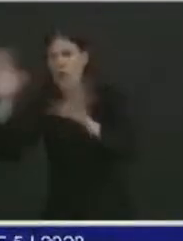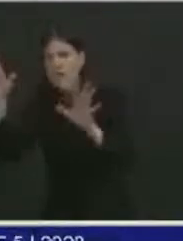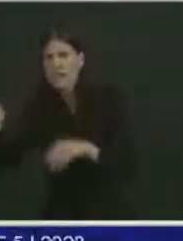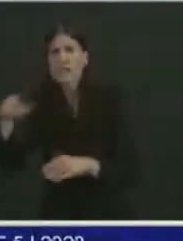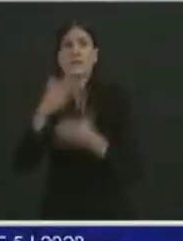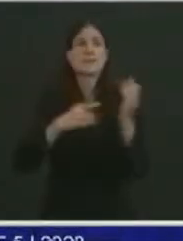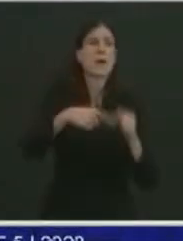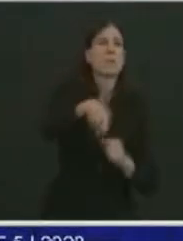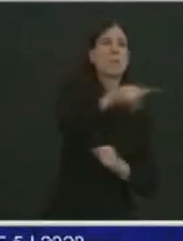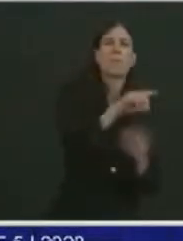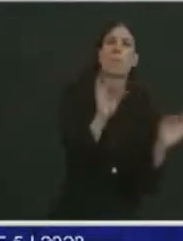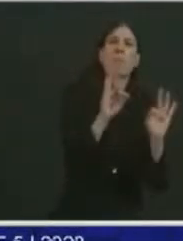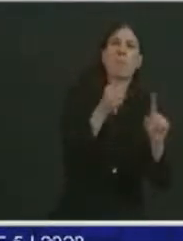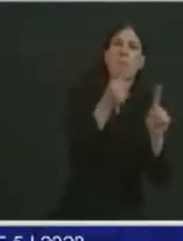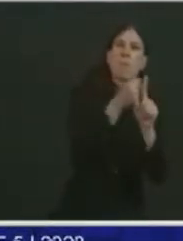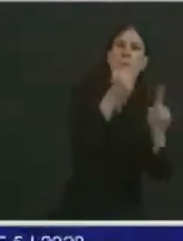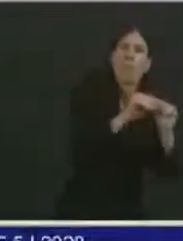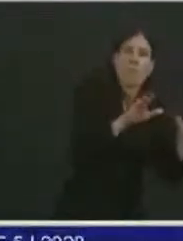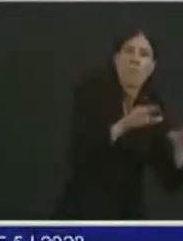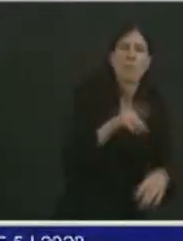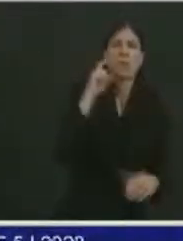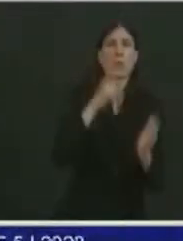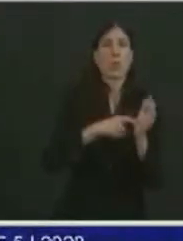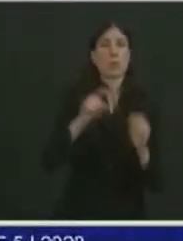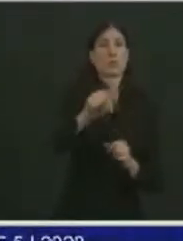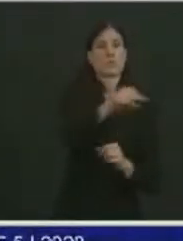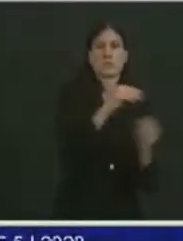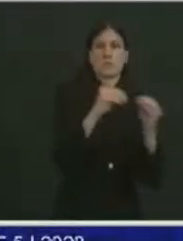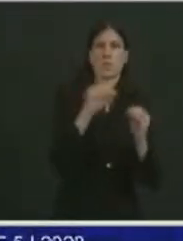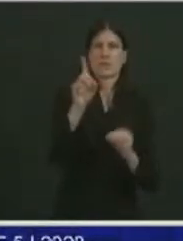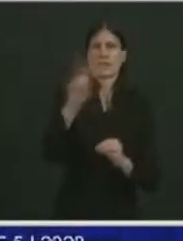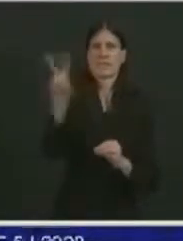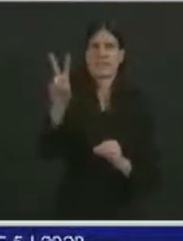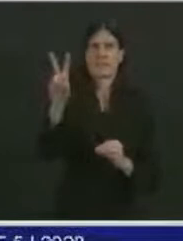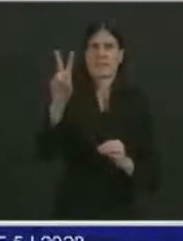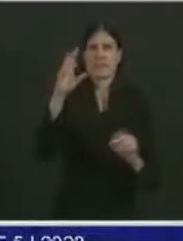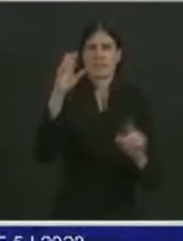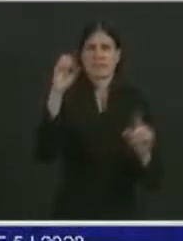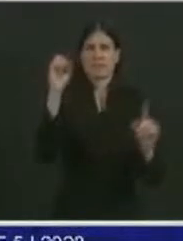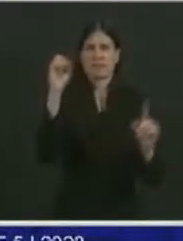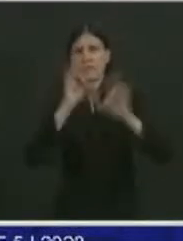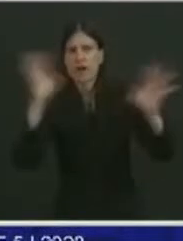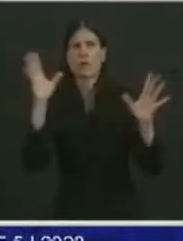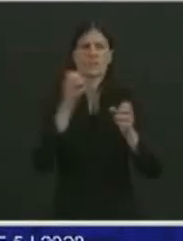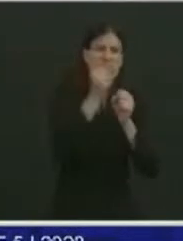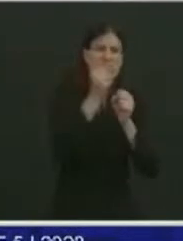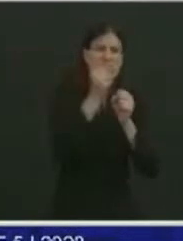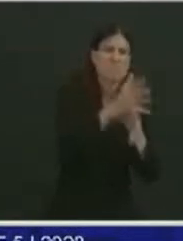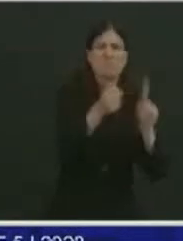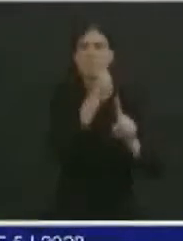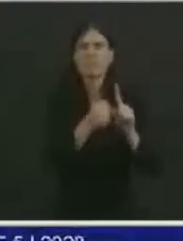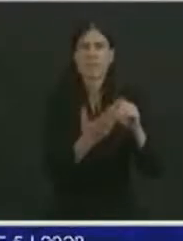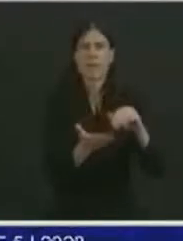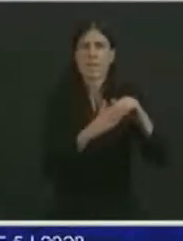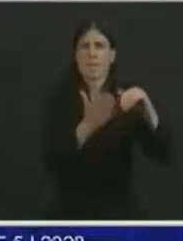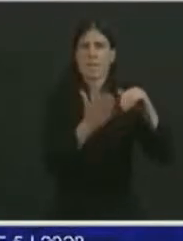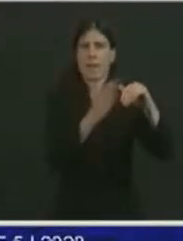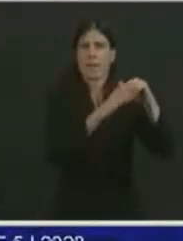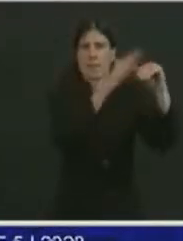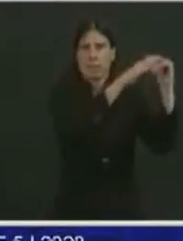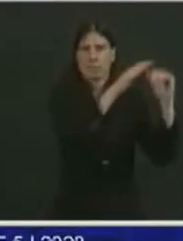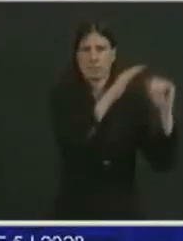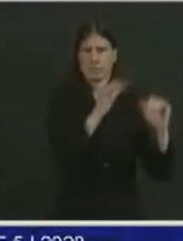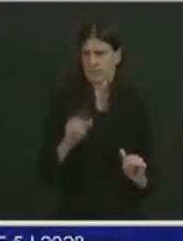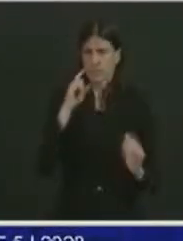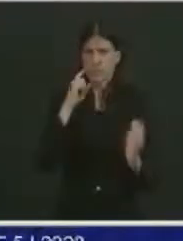domestic violence or other types of outcomes. And while our